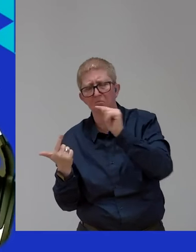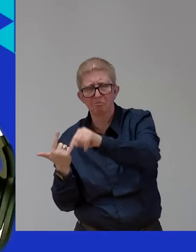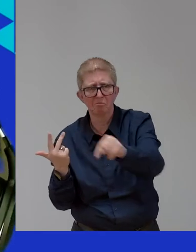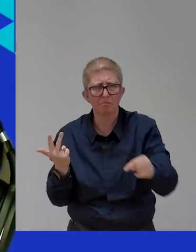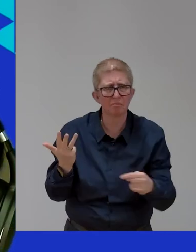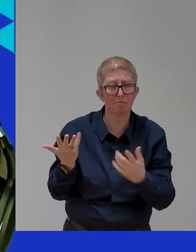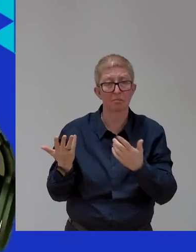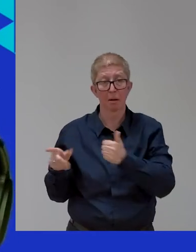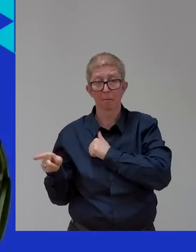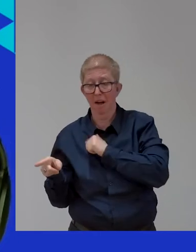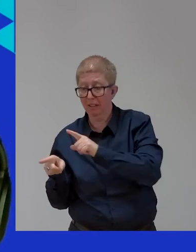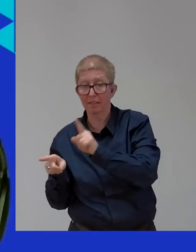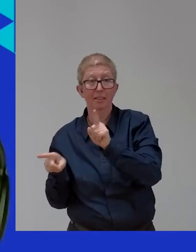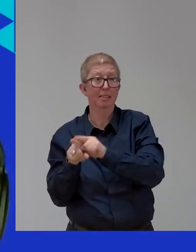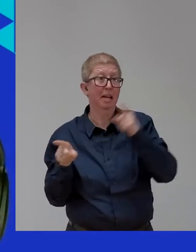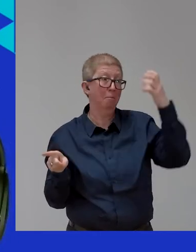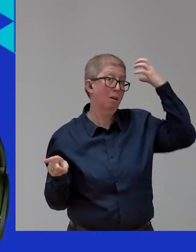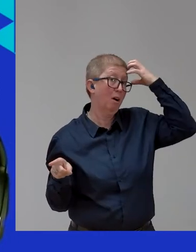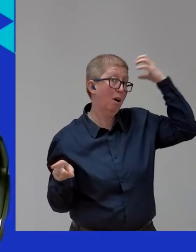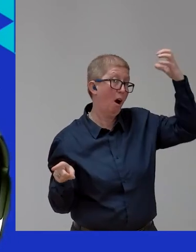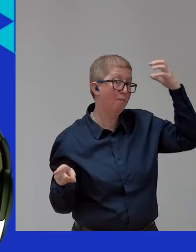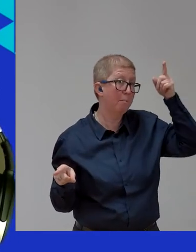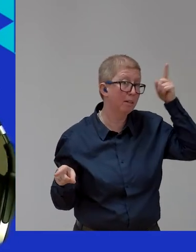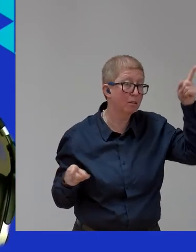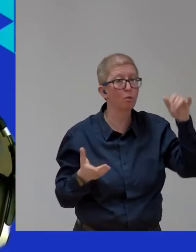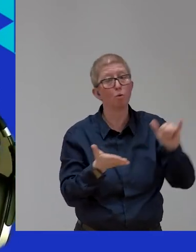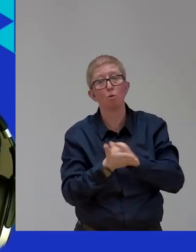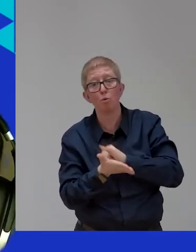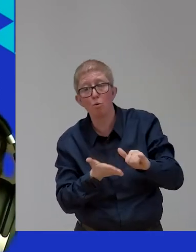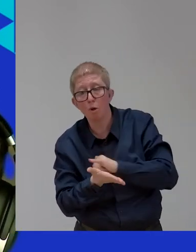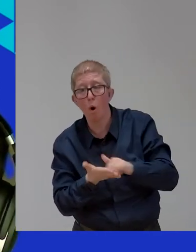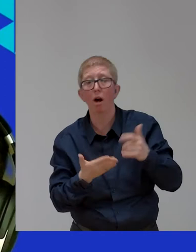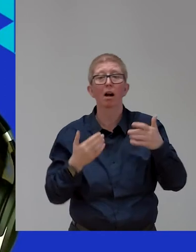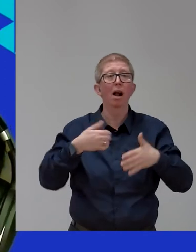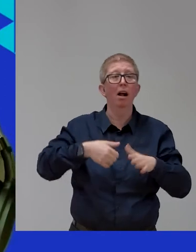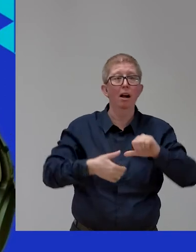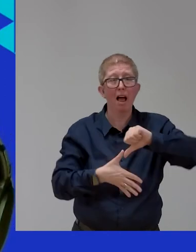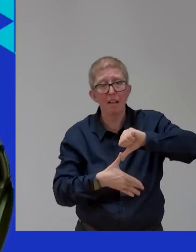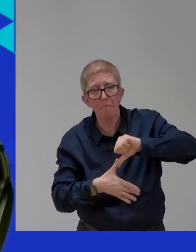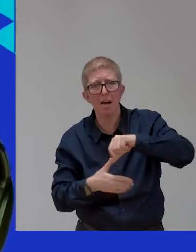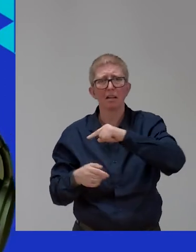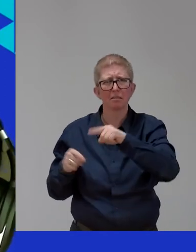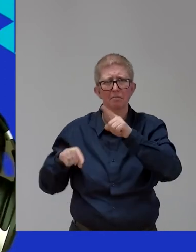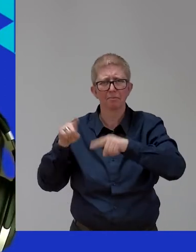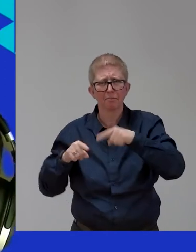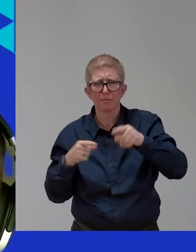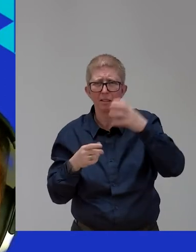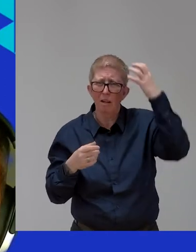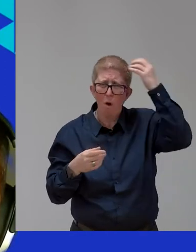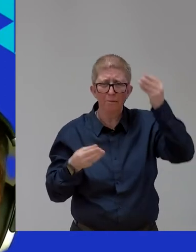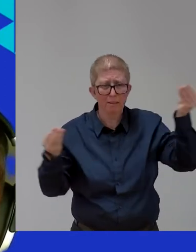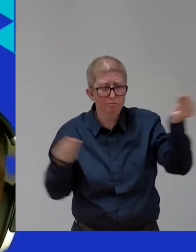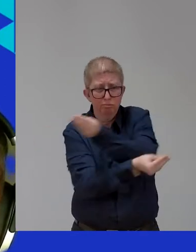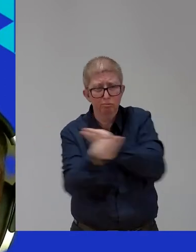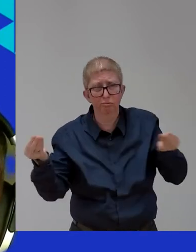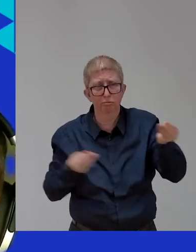Ireland, and trade unions, especially in Latin America, have played a key role in also making sure that the benefits